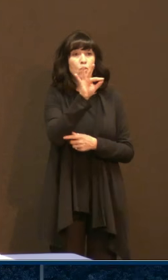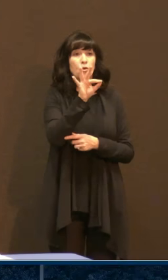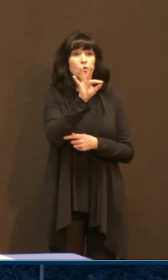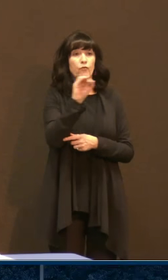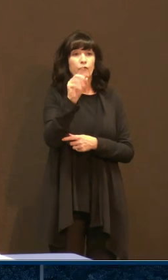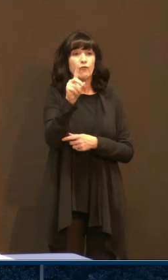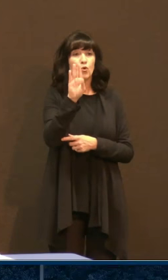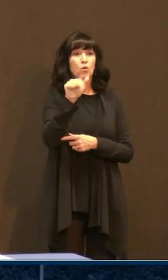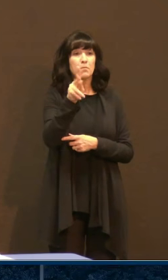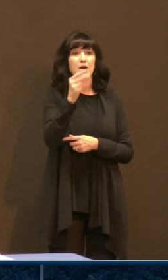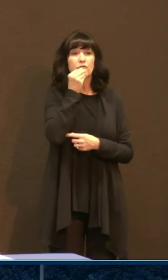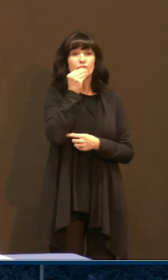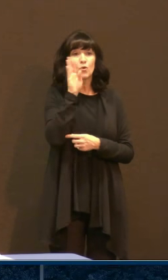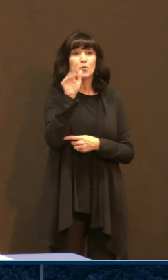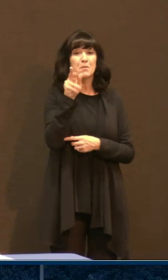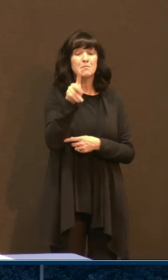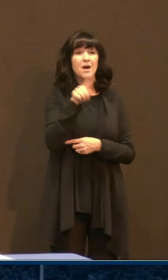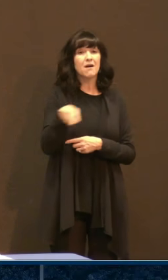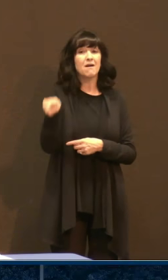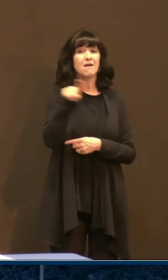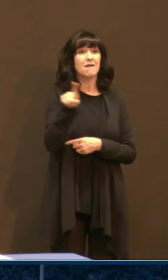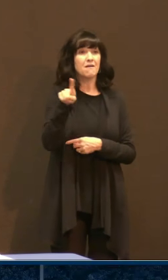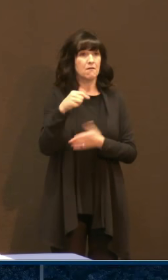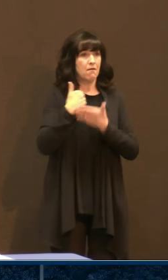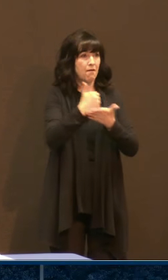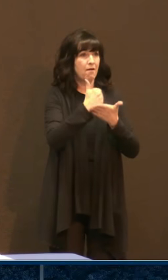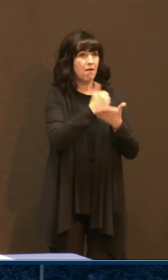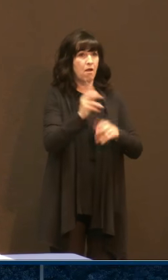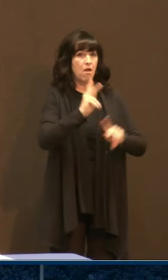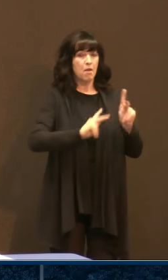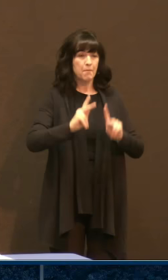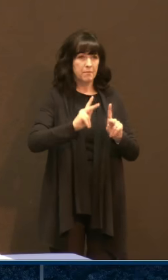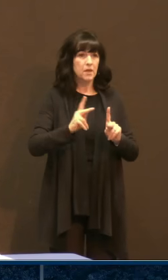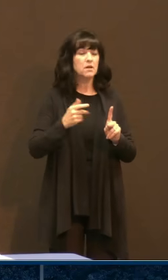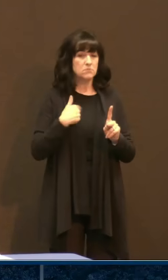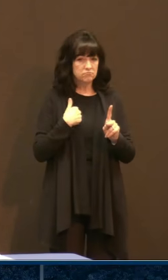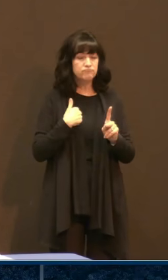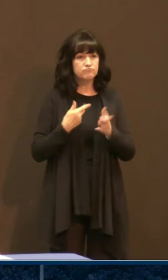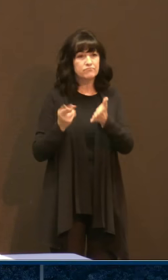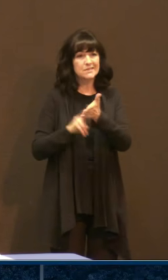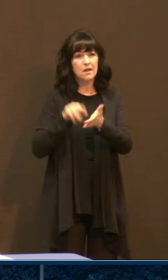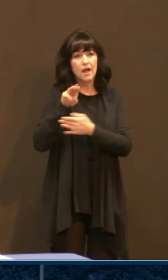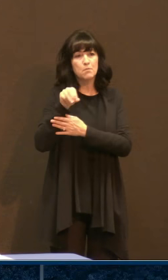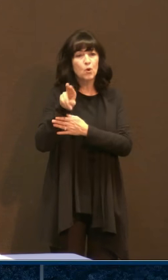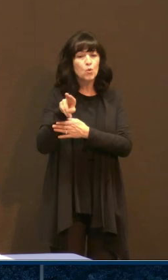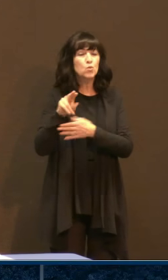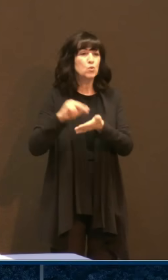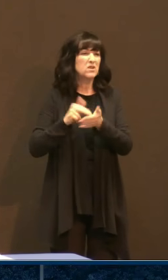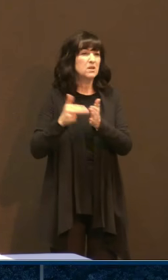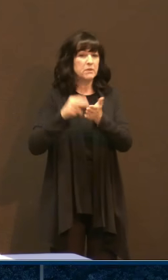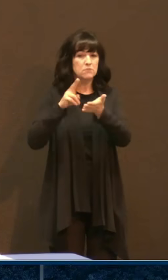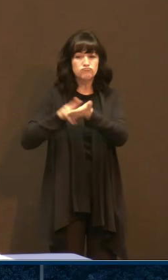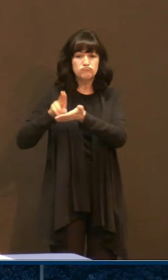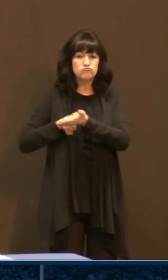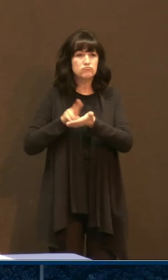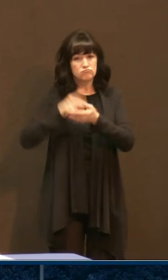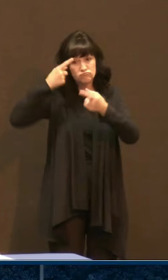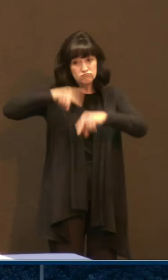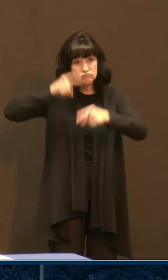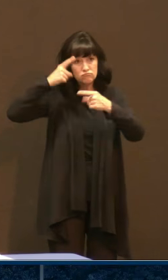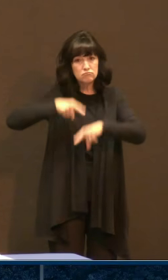to make sure the state and our community partners could provide services as quickly as